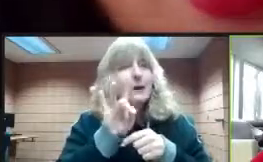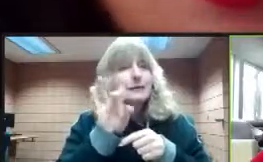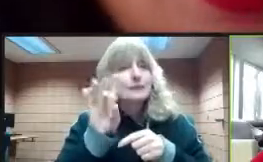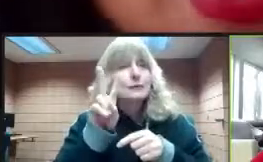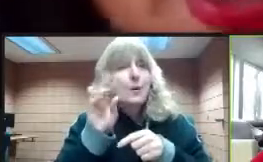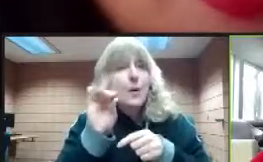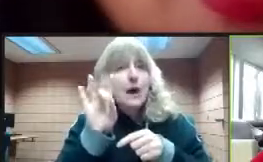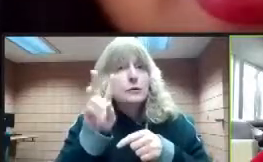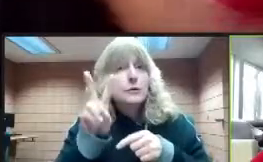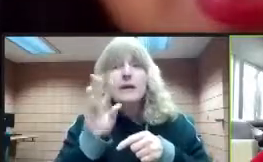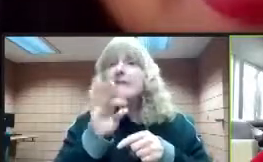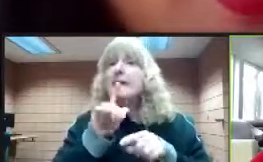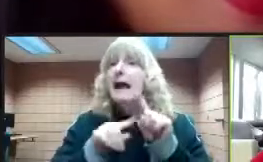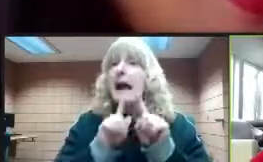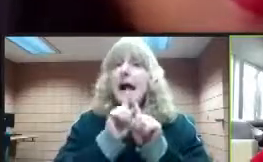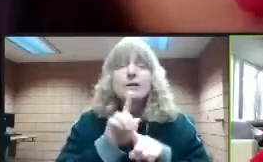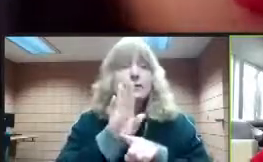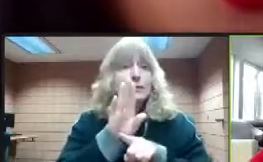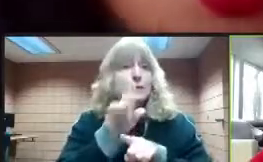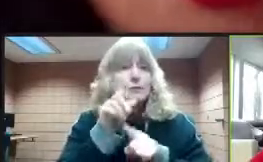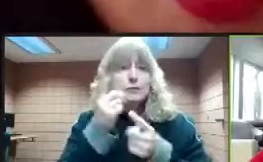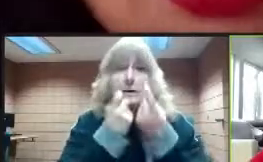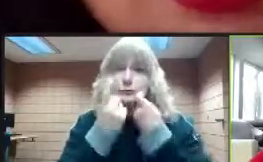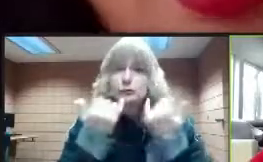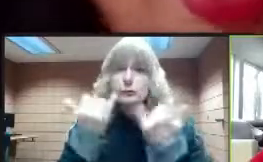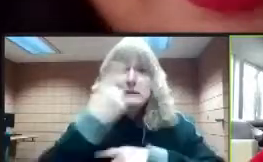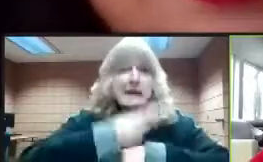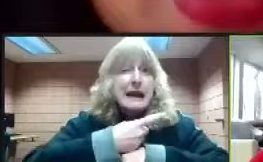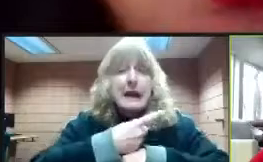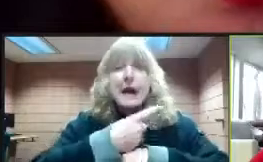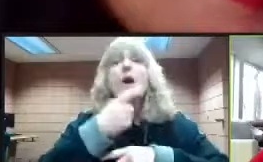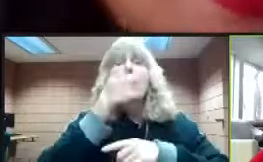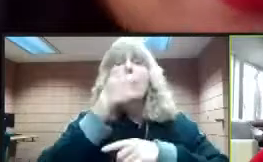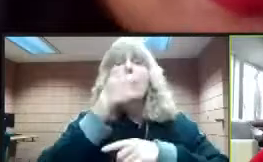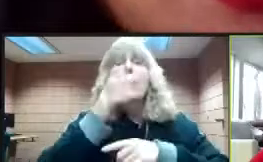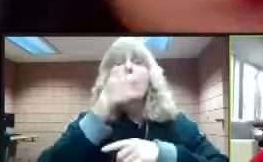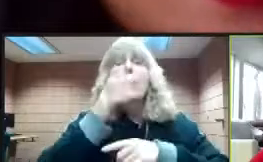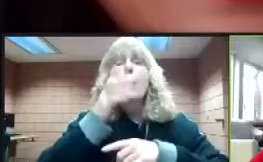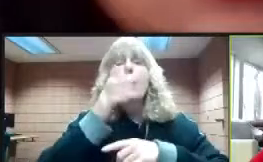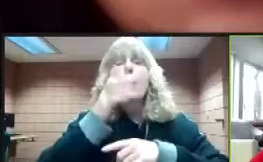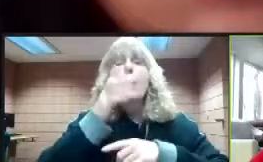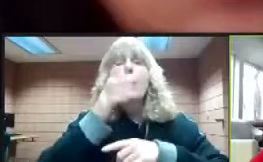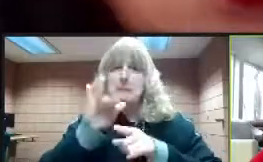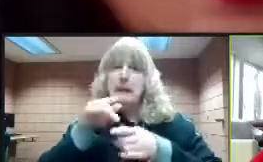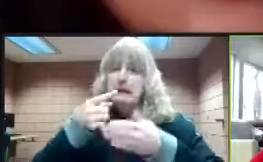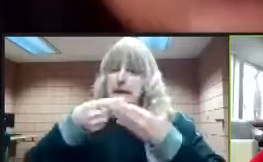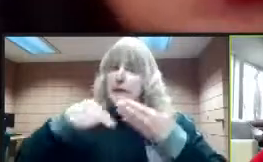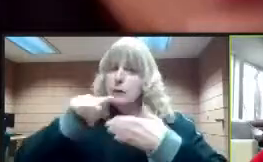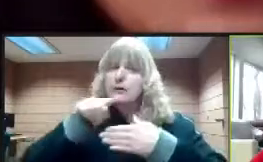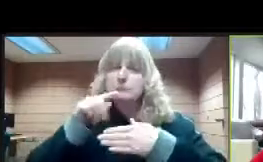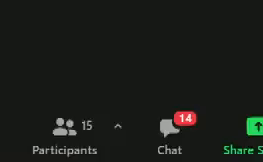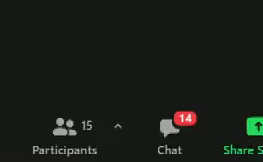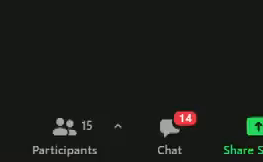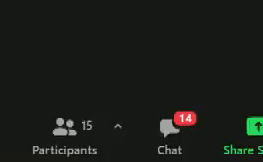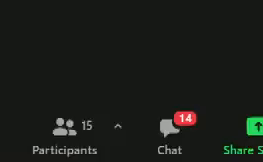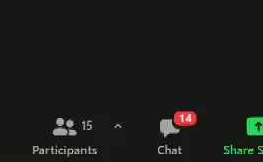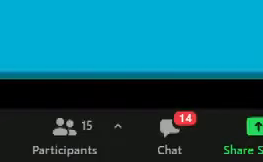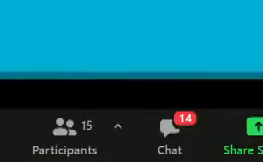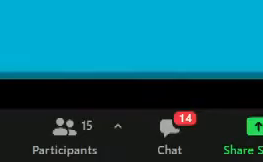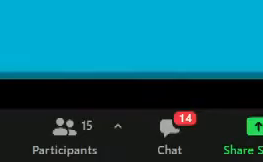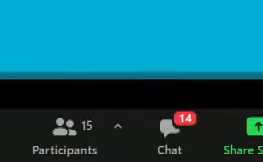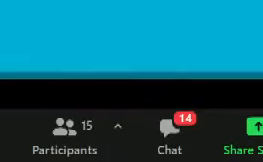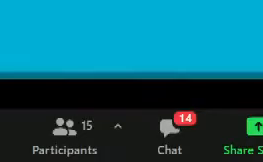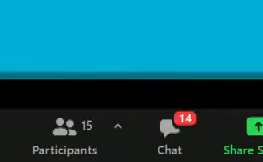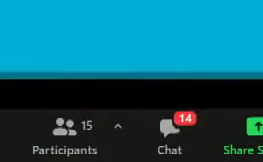you need by early next week. All the questions that are asked today will be posted with answers to